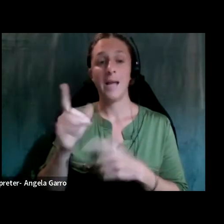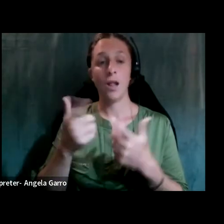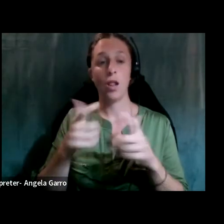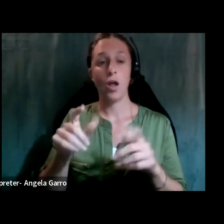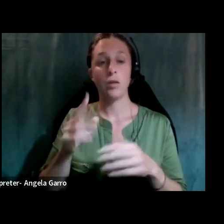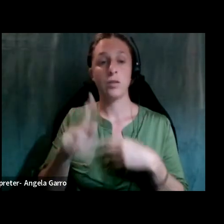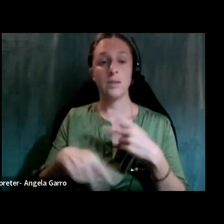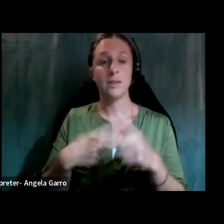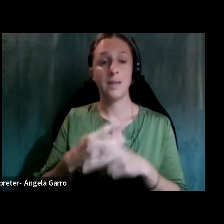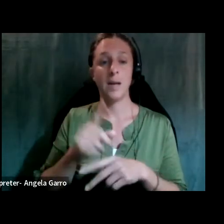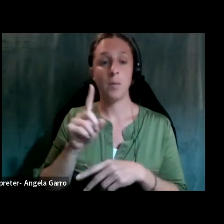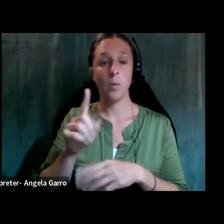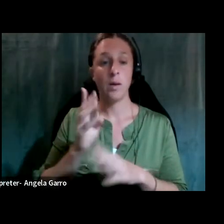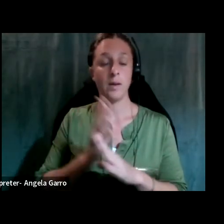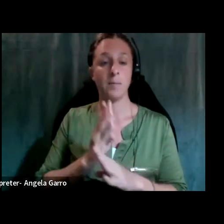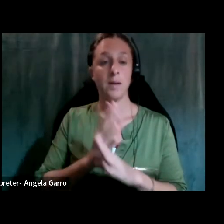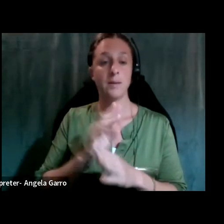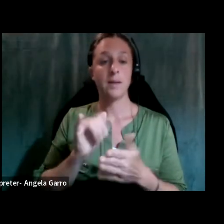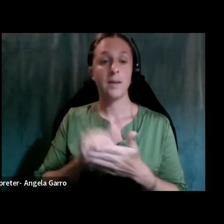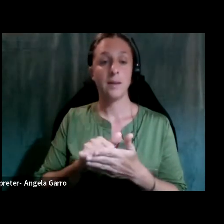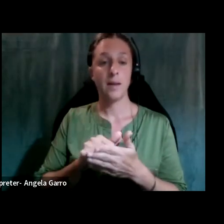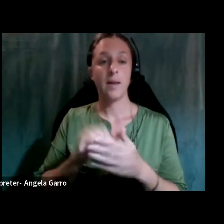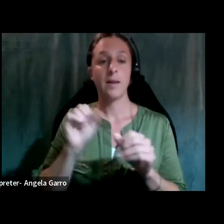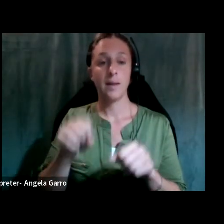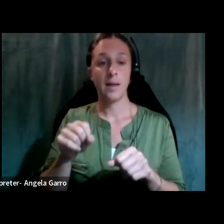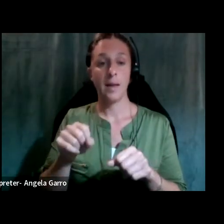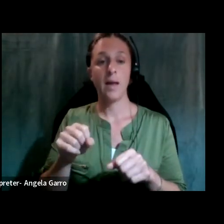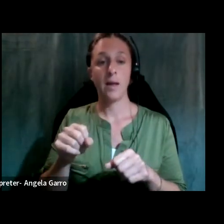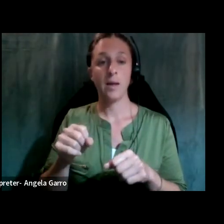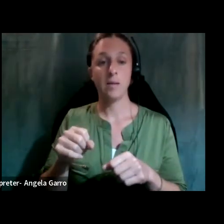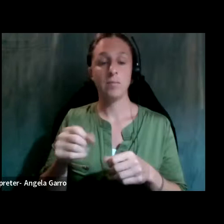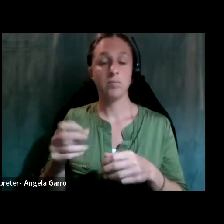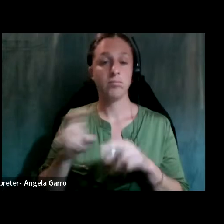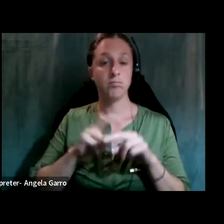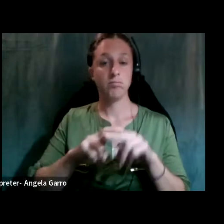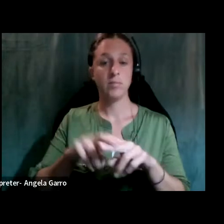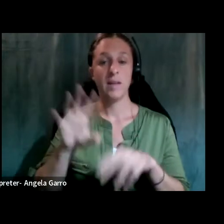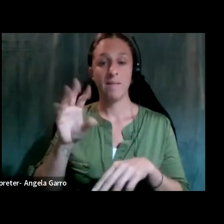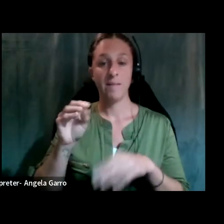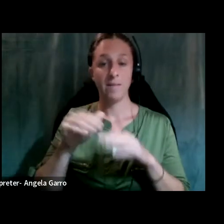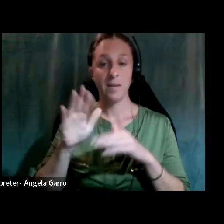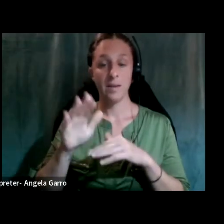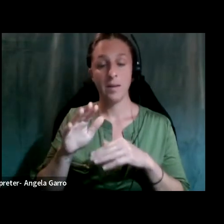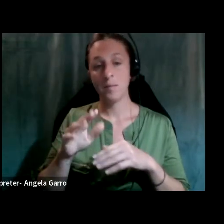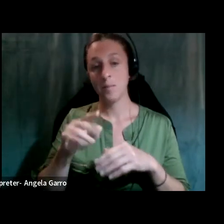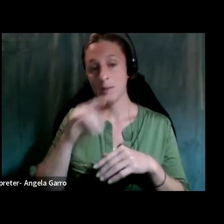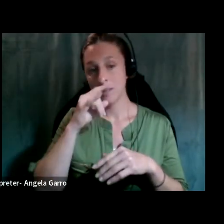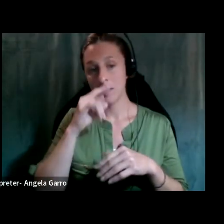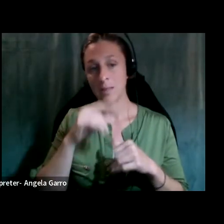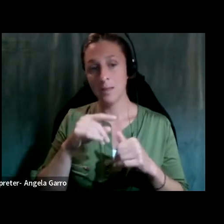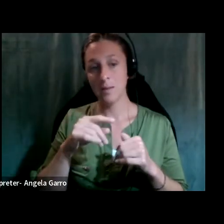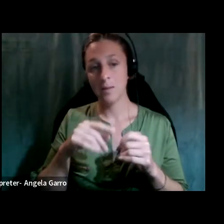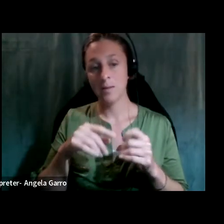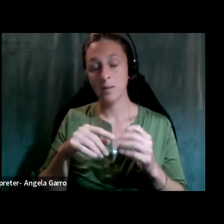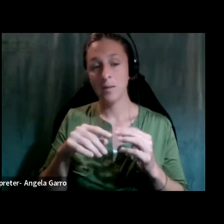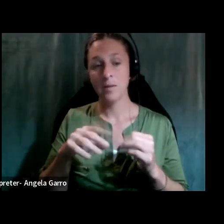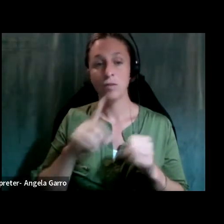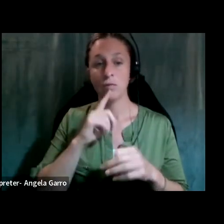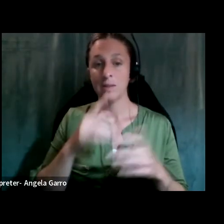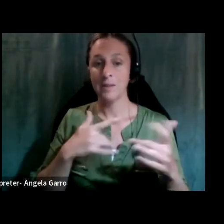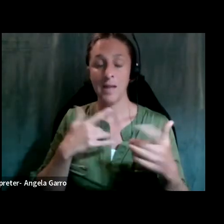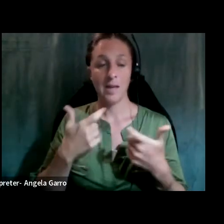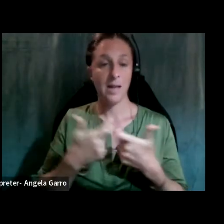1 buses that can hold about 50 plus kids in there. Really excited, electric